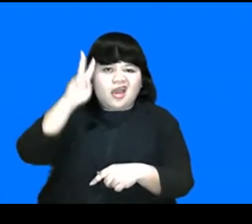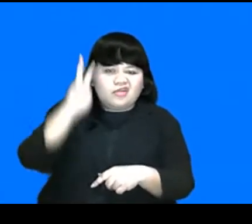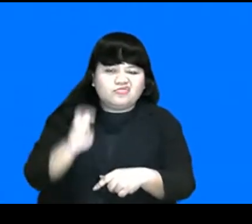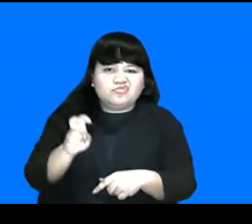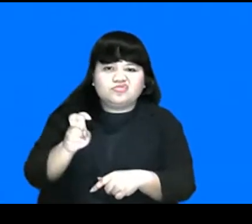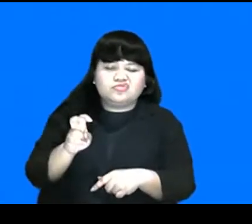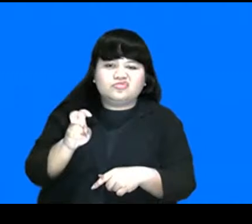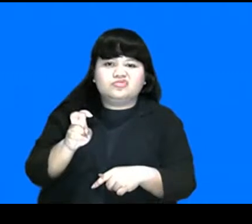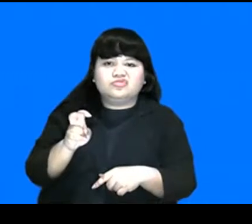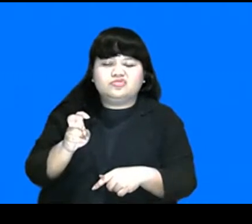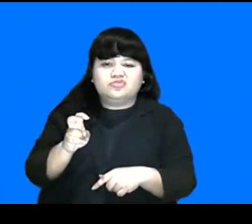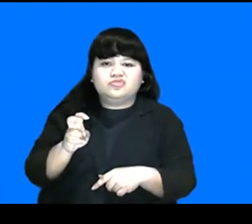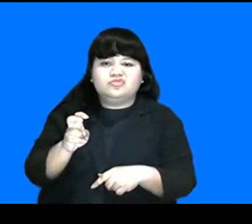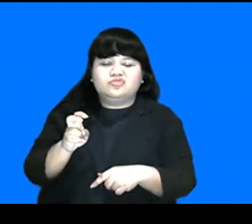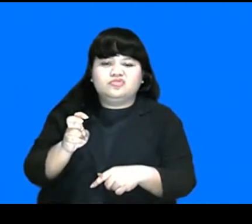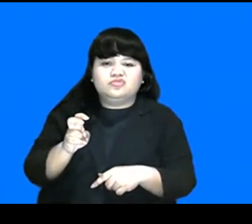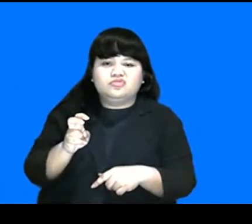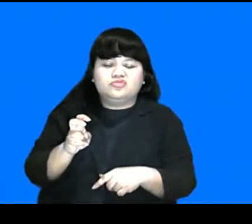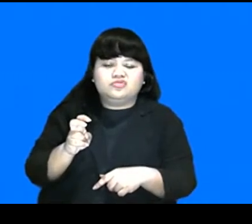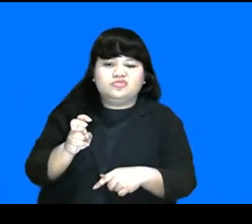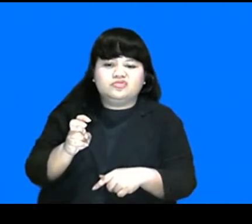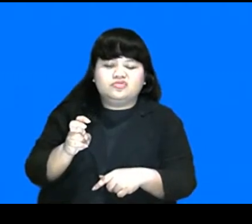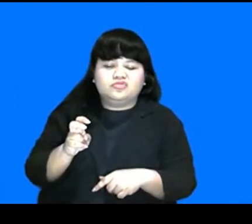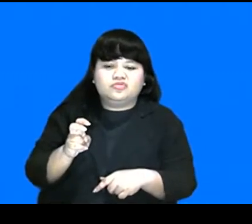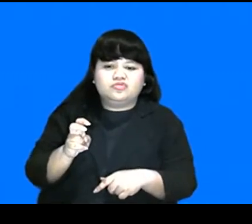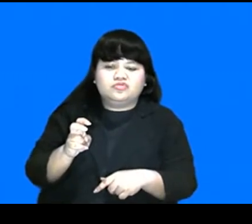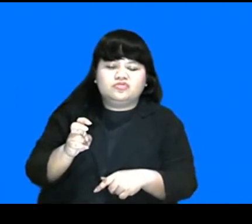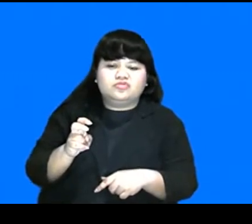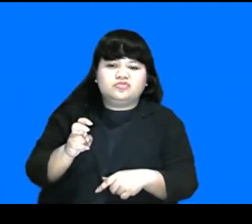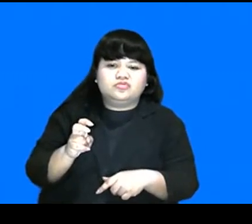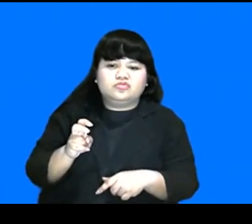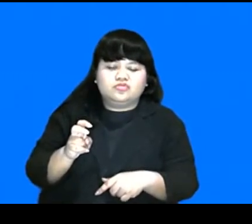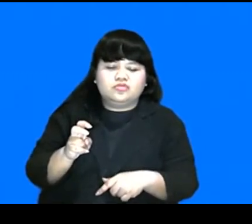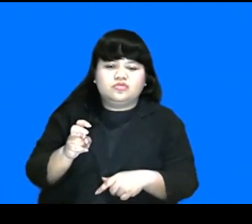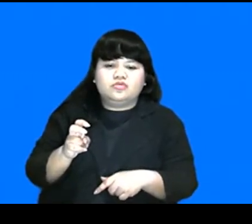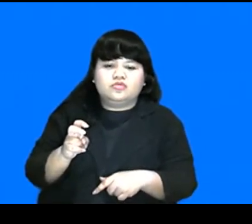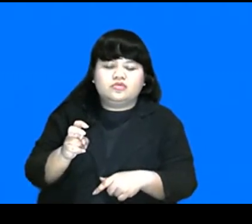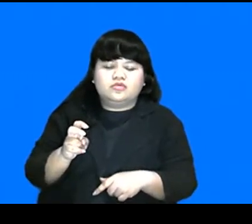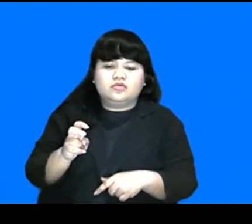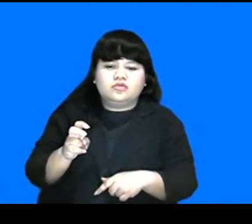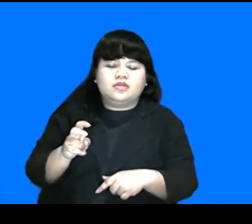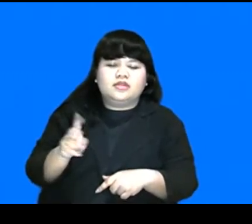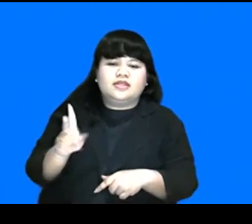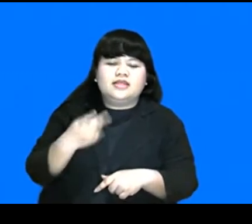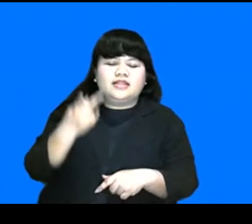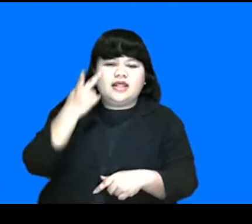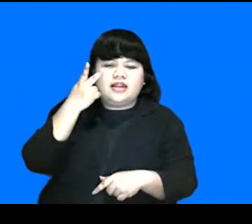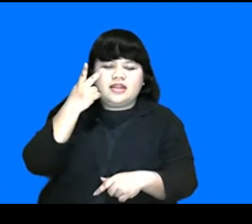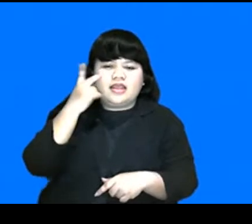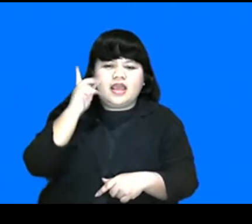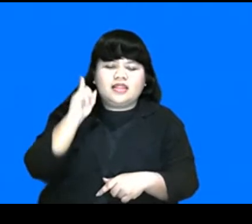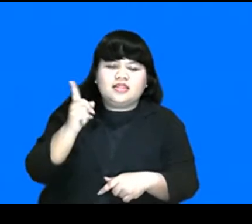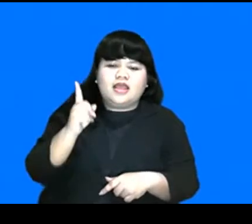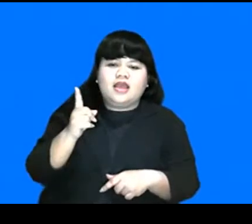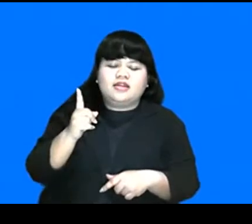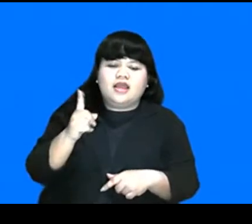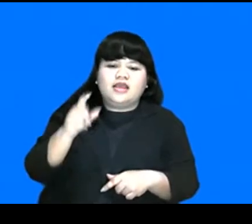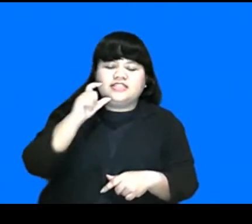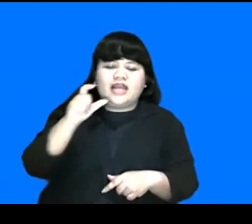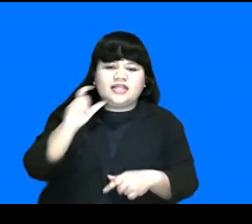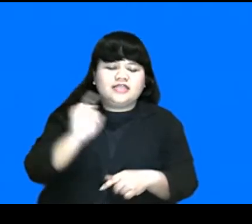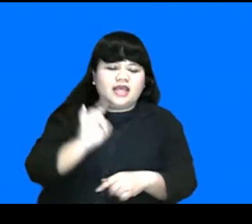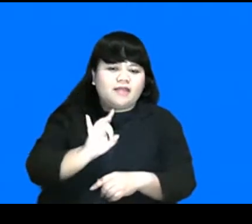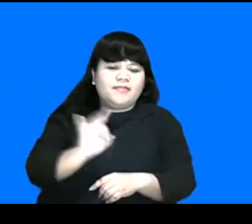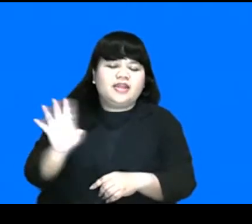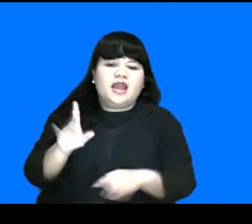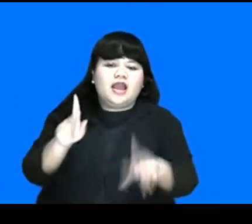it, who will spend. That's where I'm saying go for a different model. So if you want to get out of recession, this has